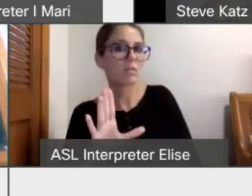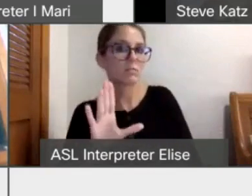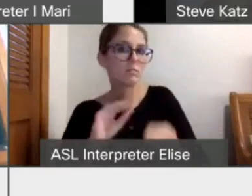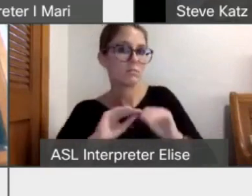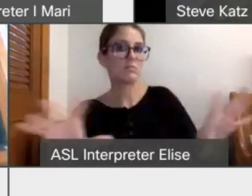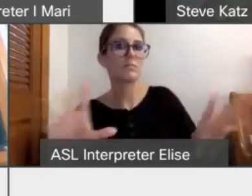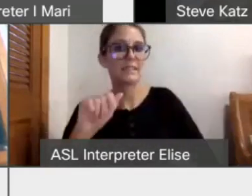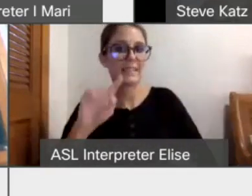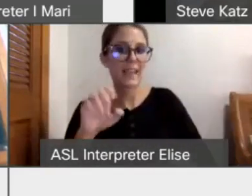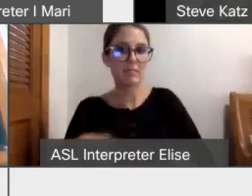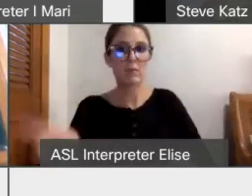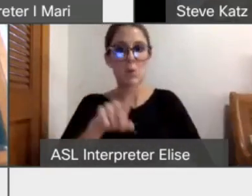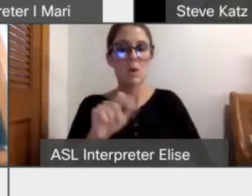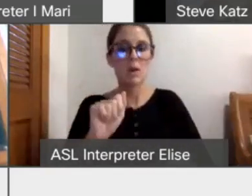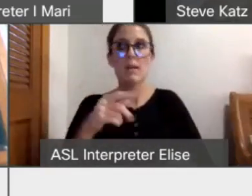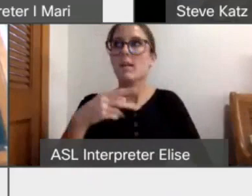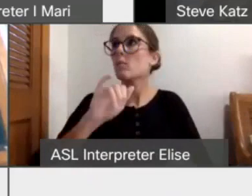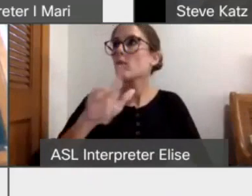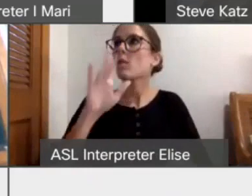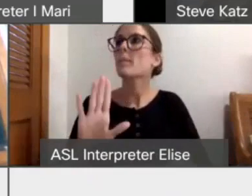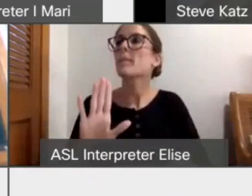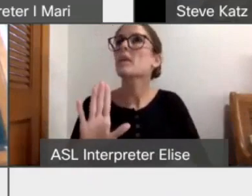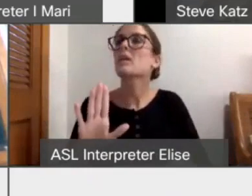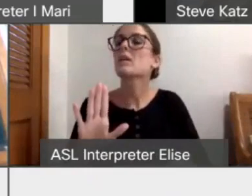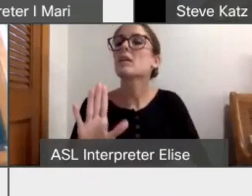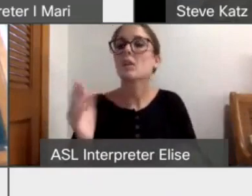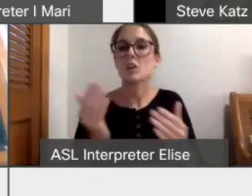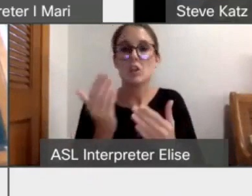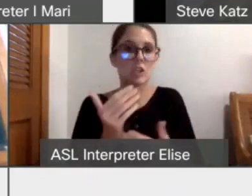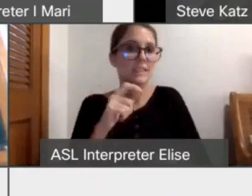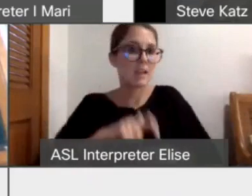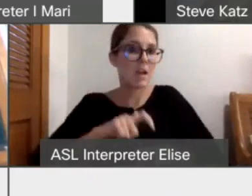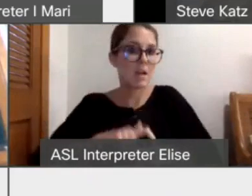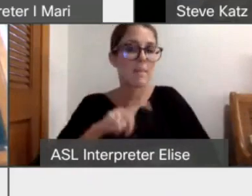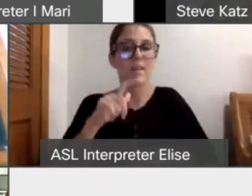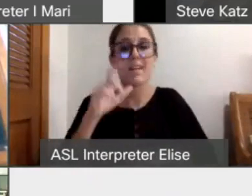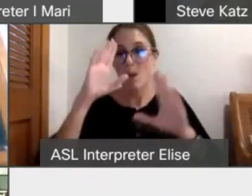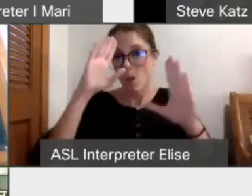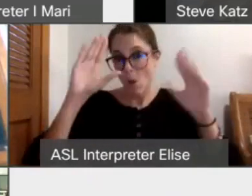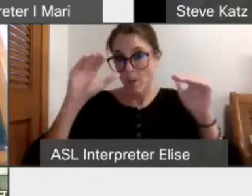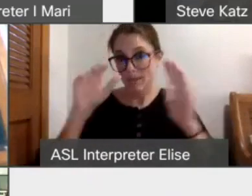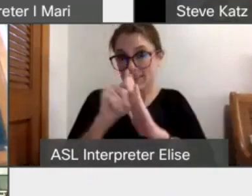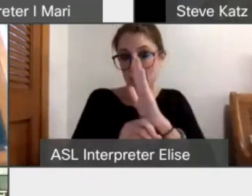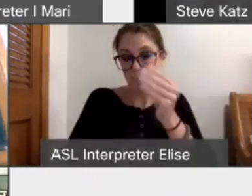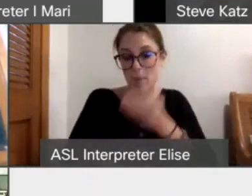out soon to people. April will be a good time. Hopefully there will be a state budget in